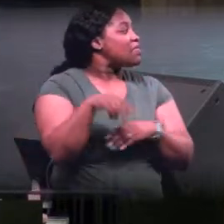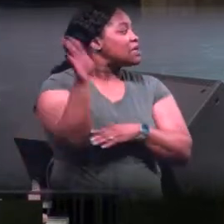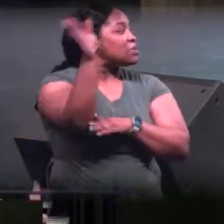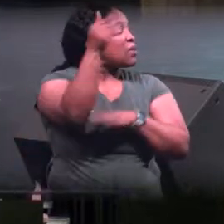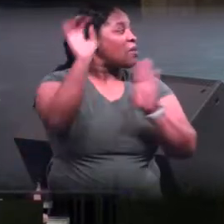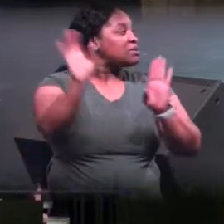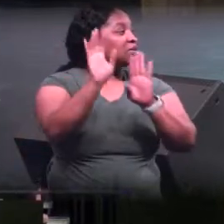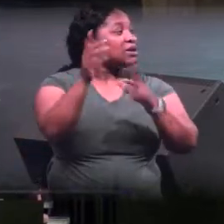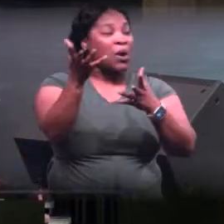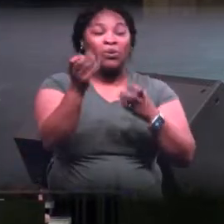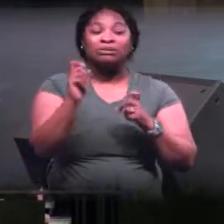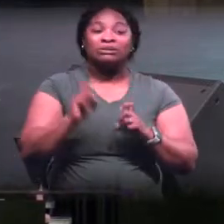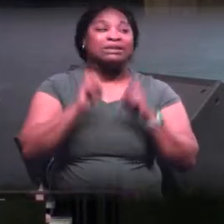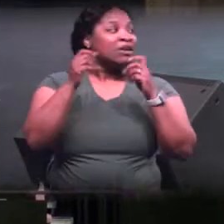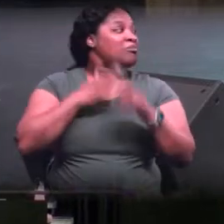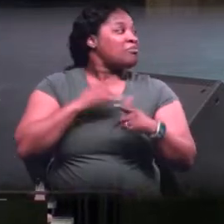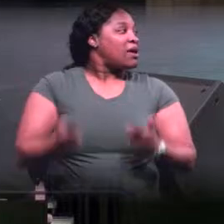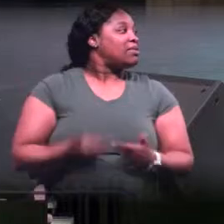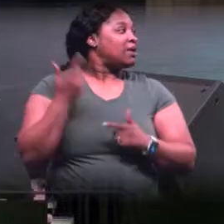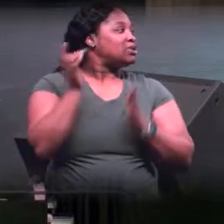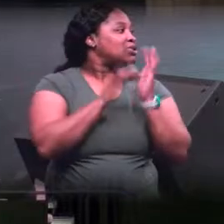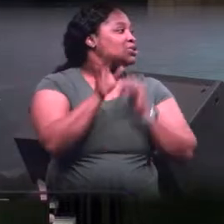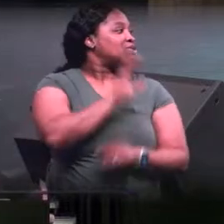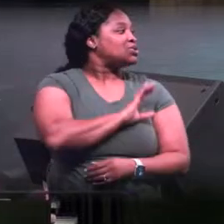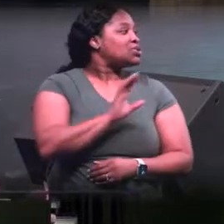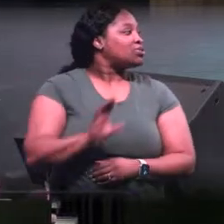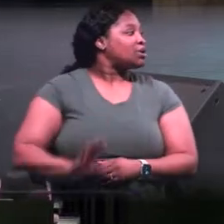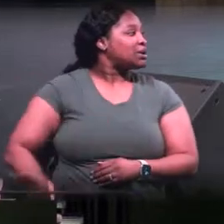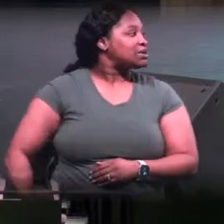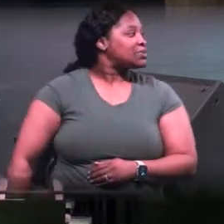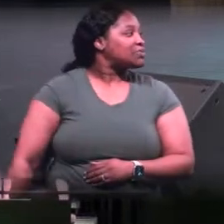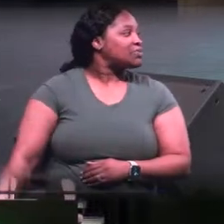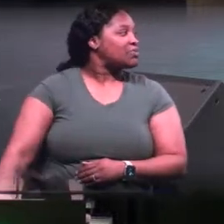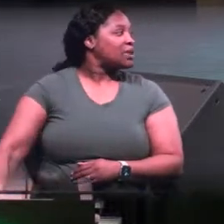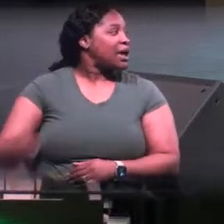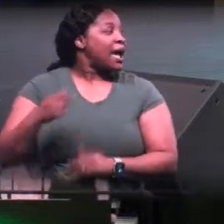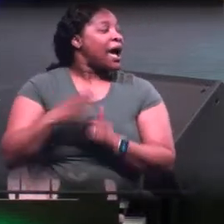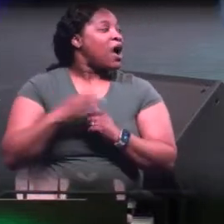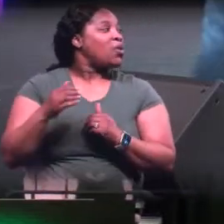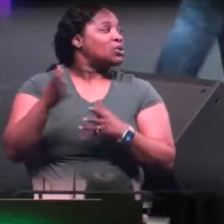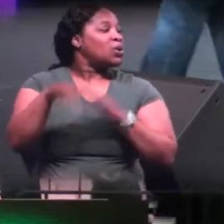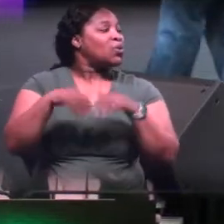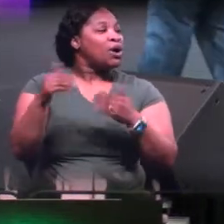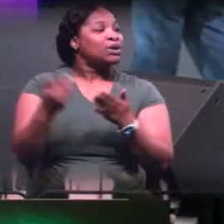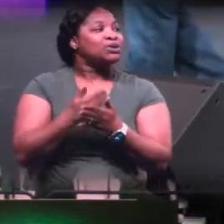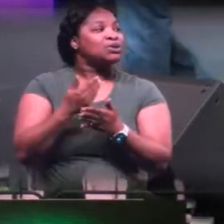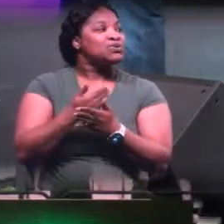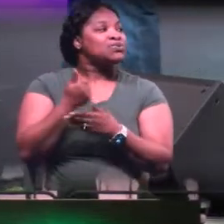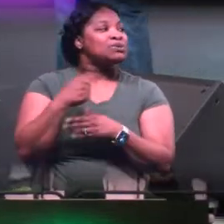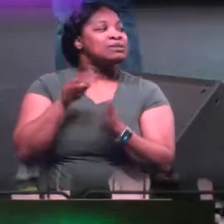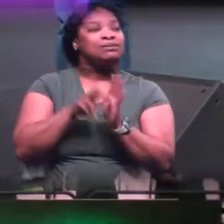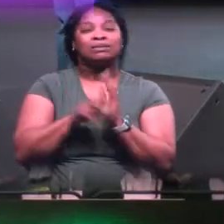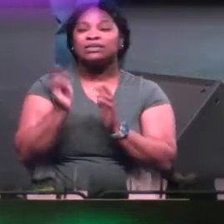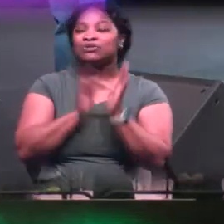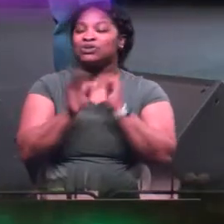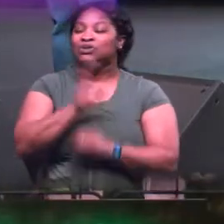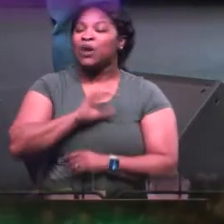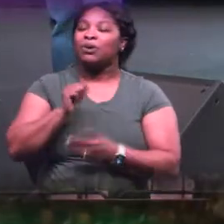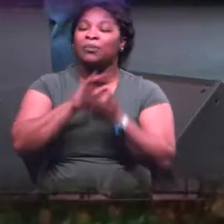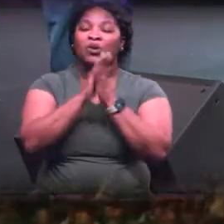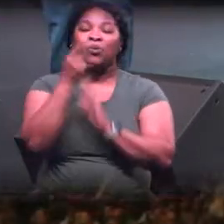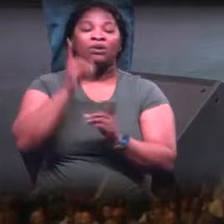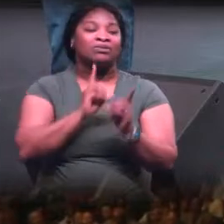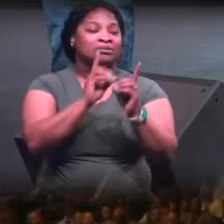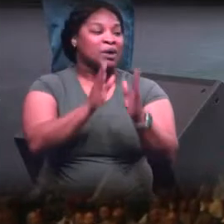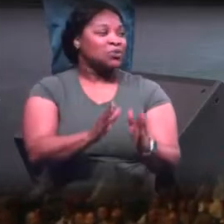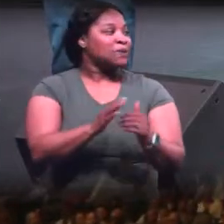want to give my life to Jesus Christ. I want to walk in the newness of life. I want to be one of his disciples. The doors of the